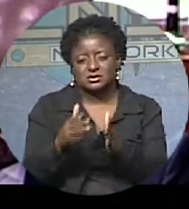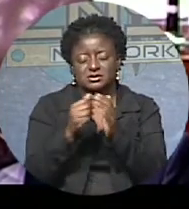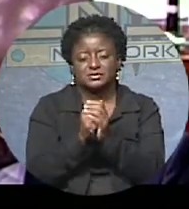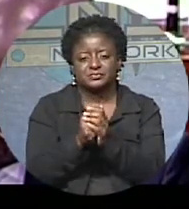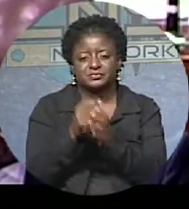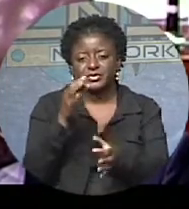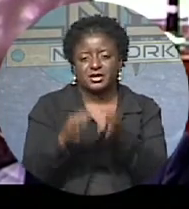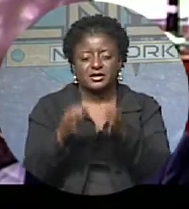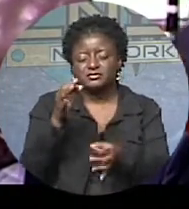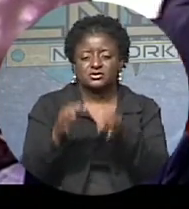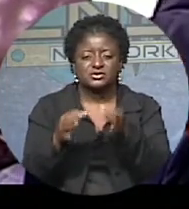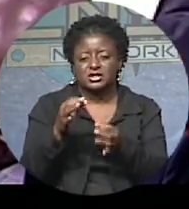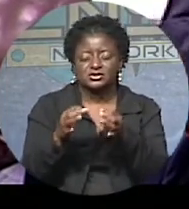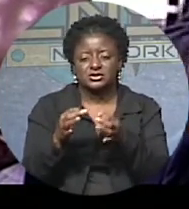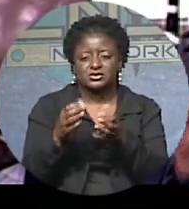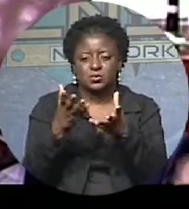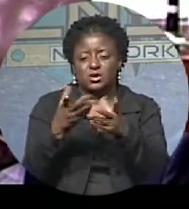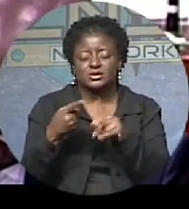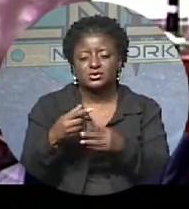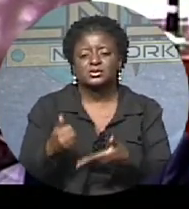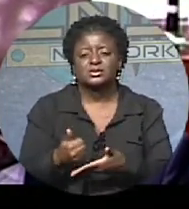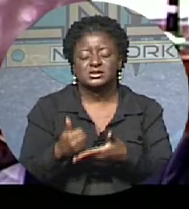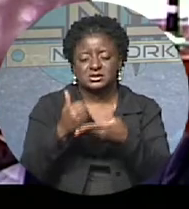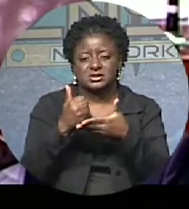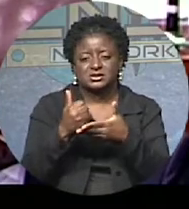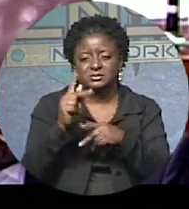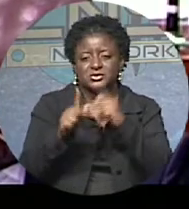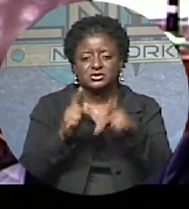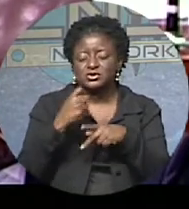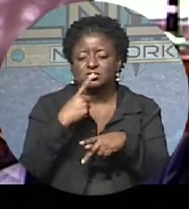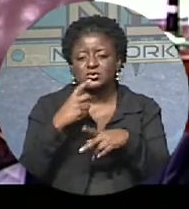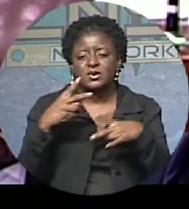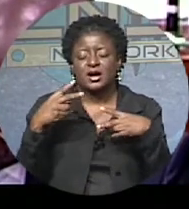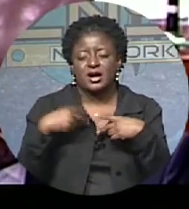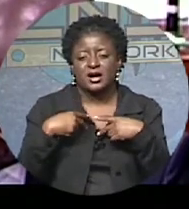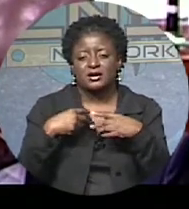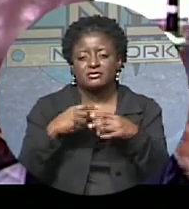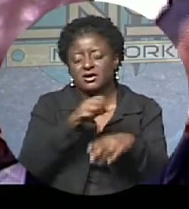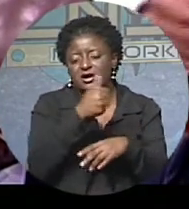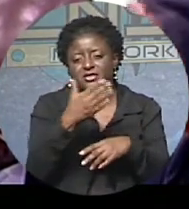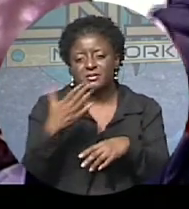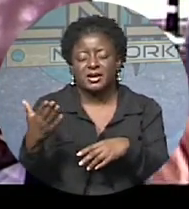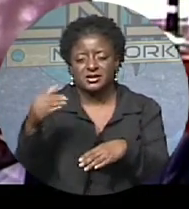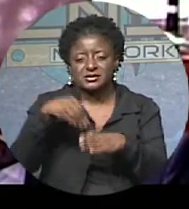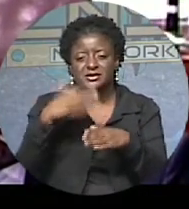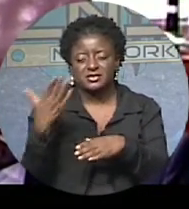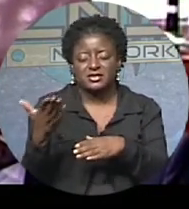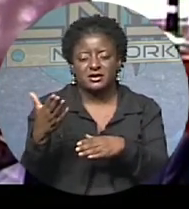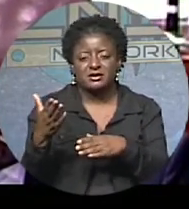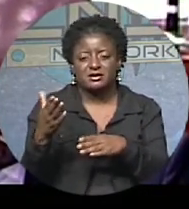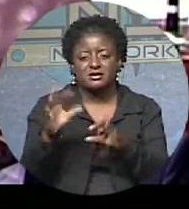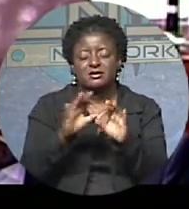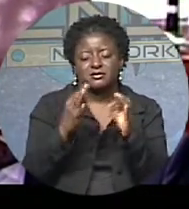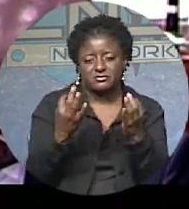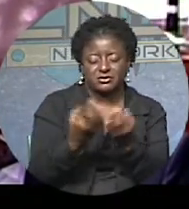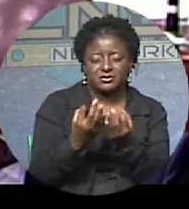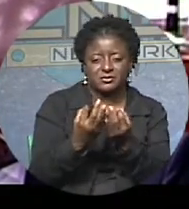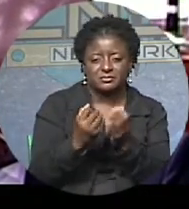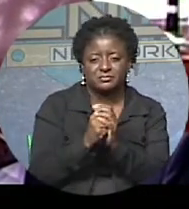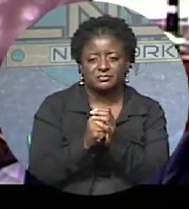have conflicts allow other members of their law firms to defend the matter or pass on the brief to someone else, Mr.